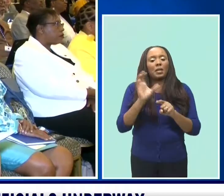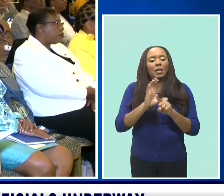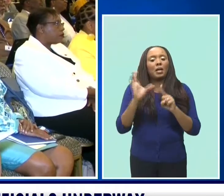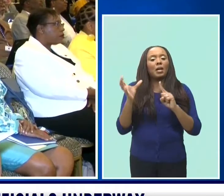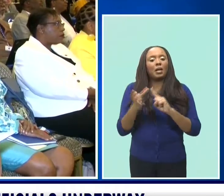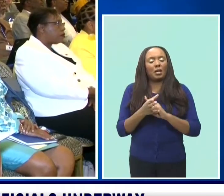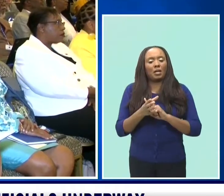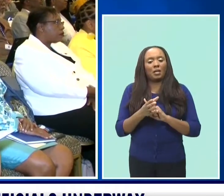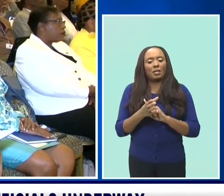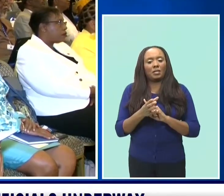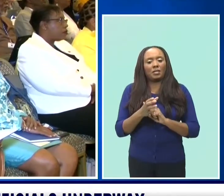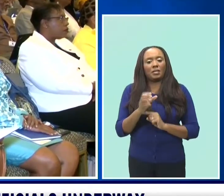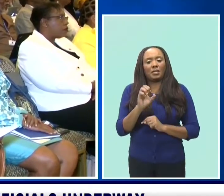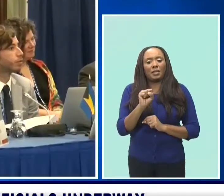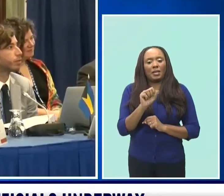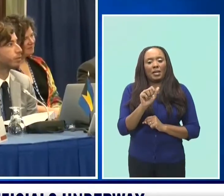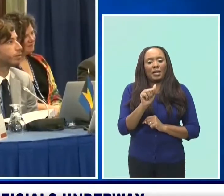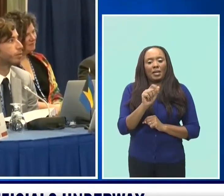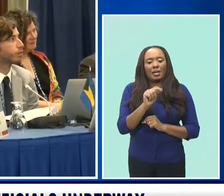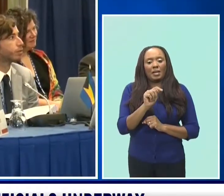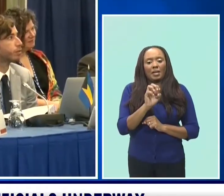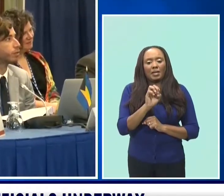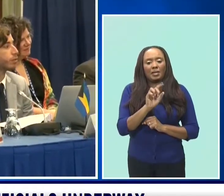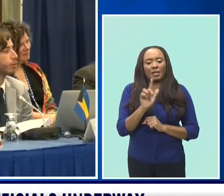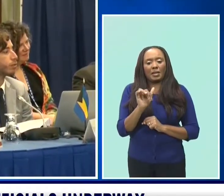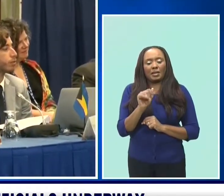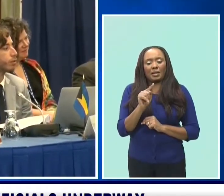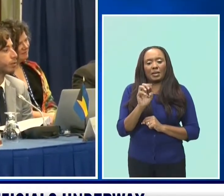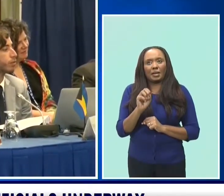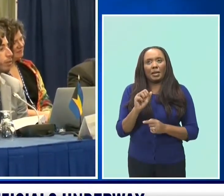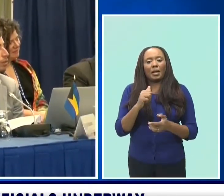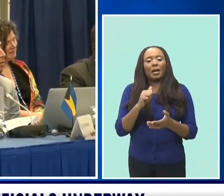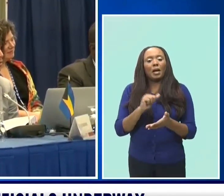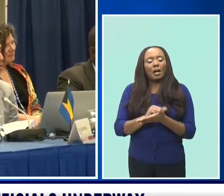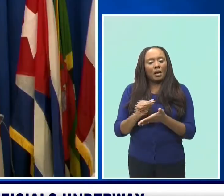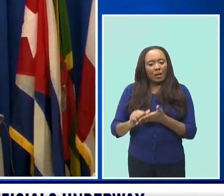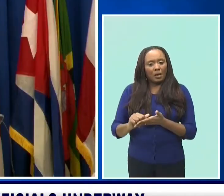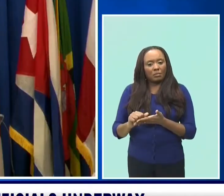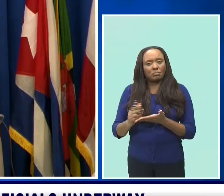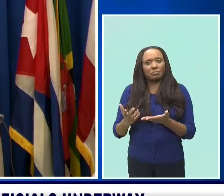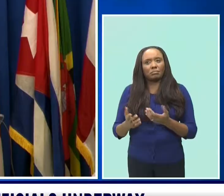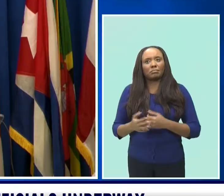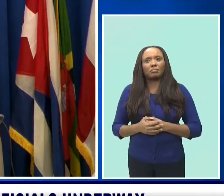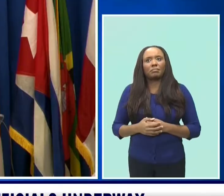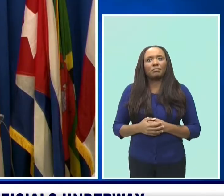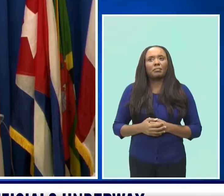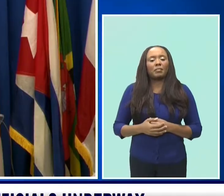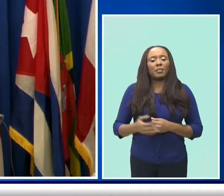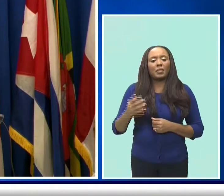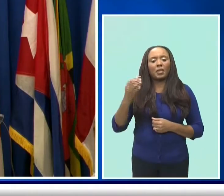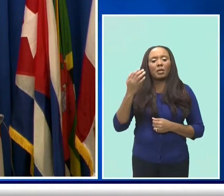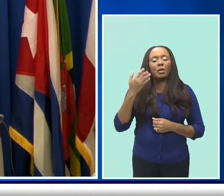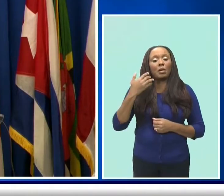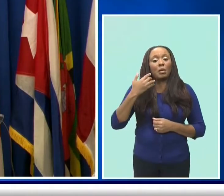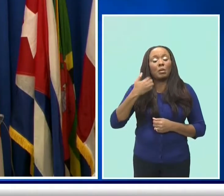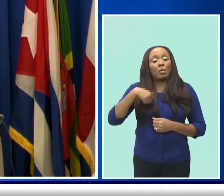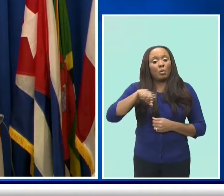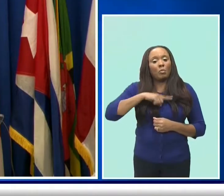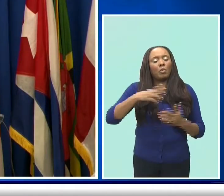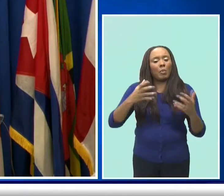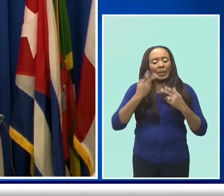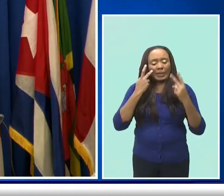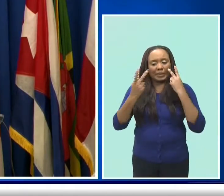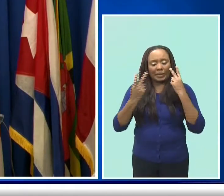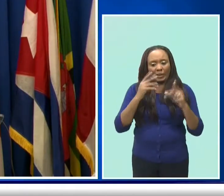satellite account so that the sector's contribution to the economy can be clearly seen. Measuring culture will not only